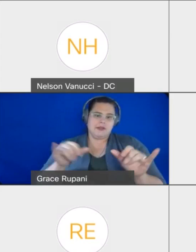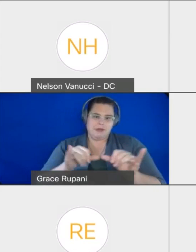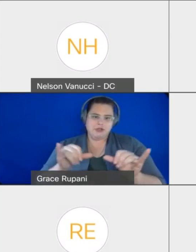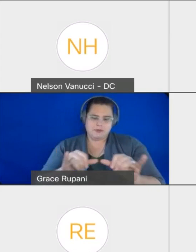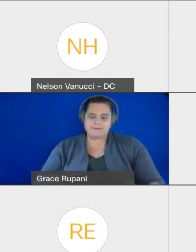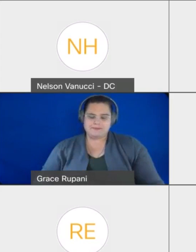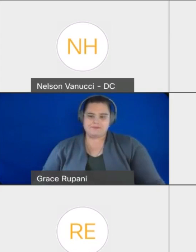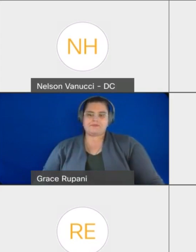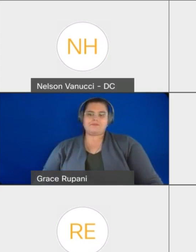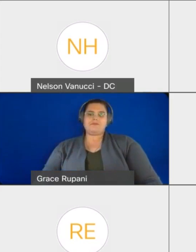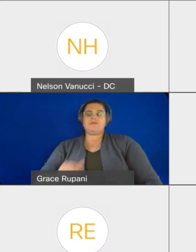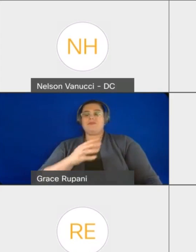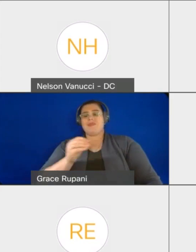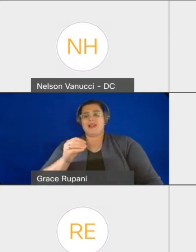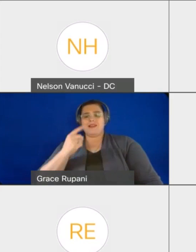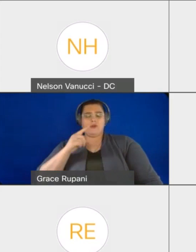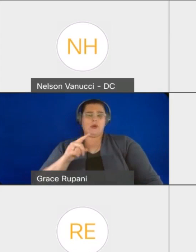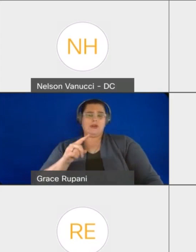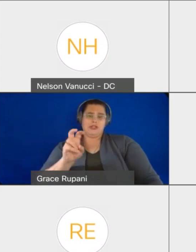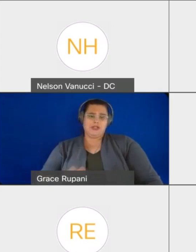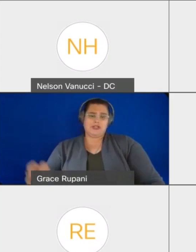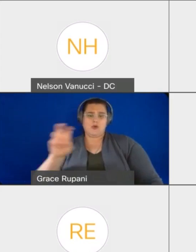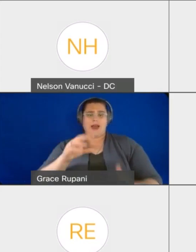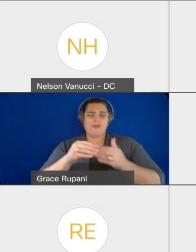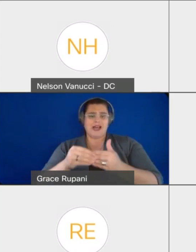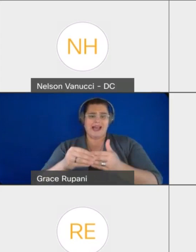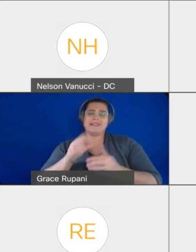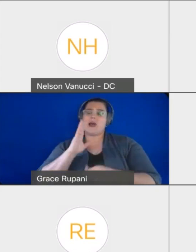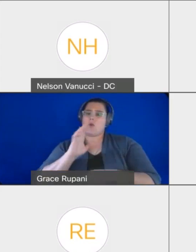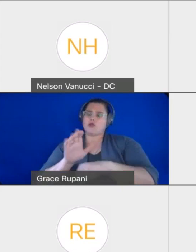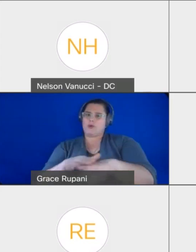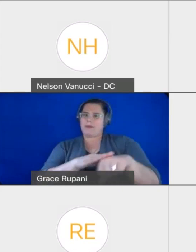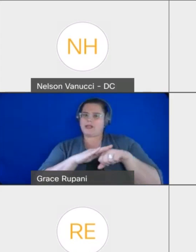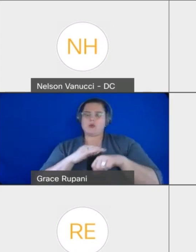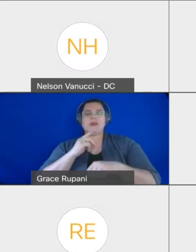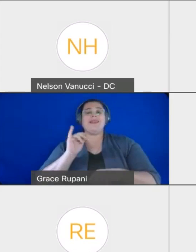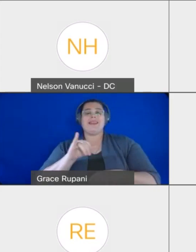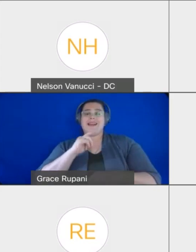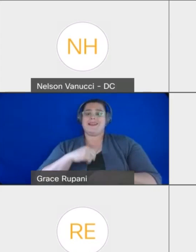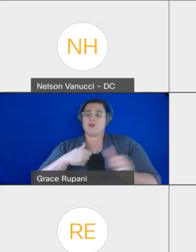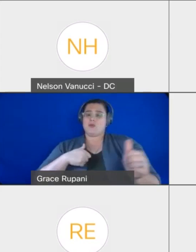to remind everyone that the travel guidance was updated on November 27th.